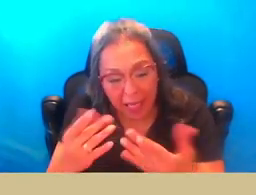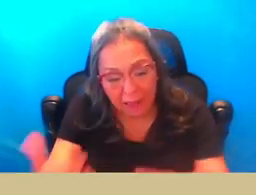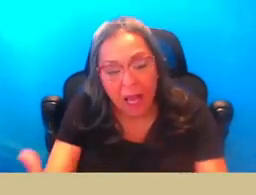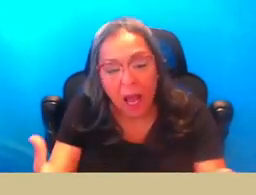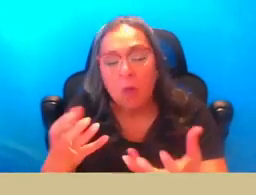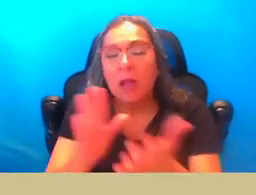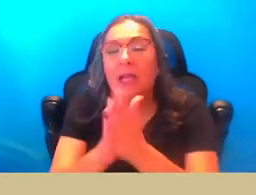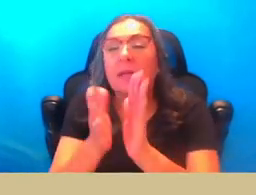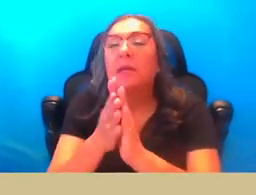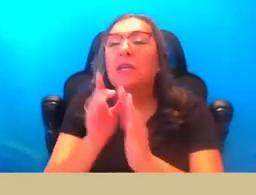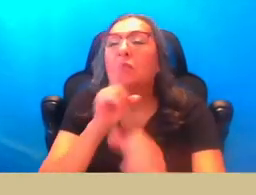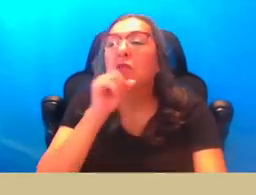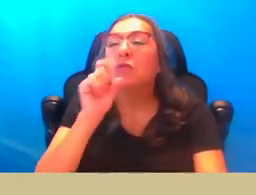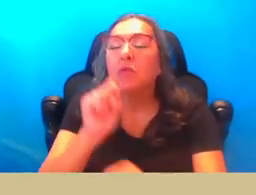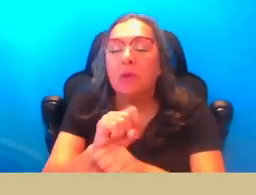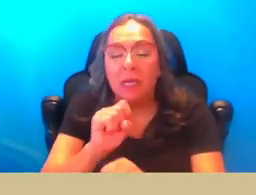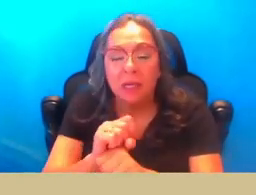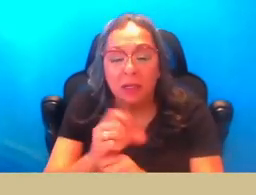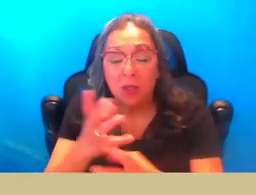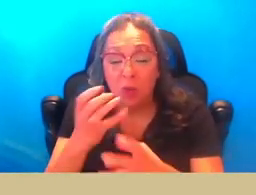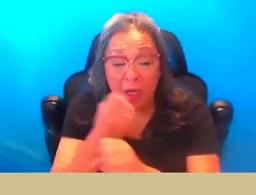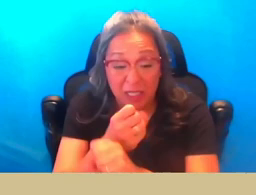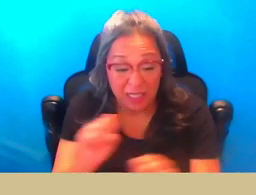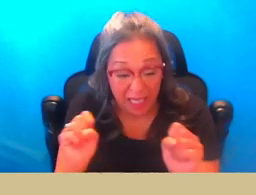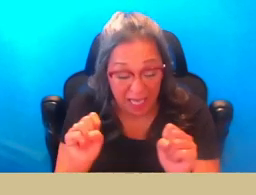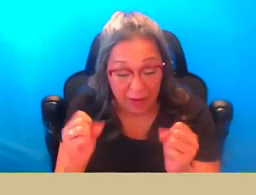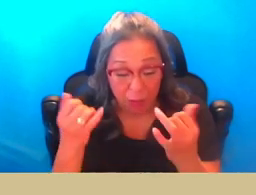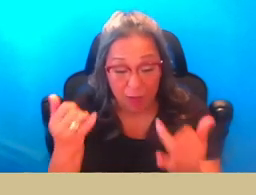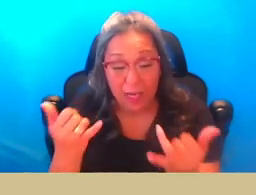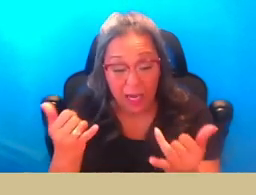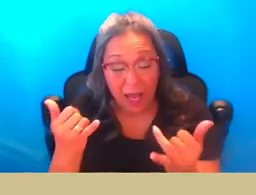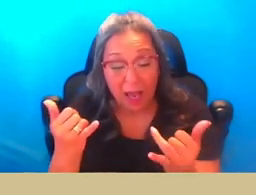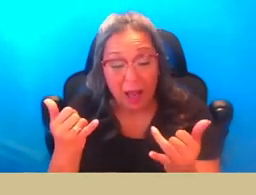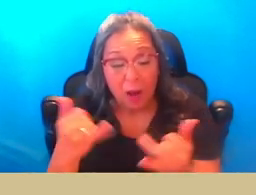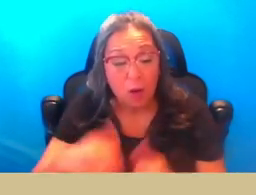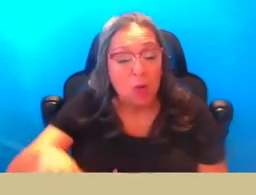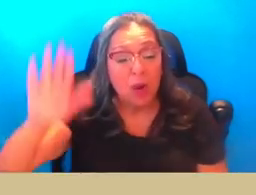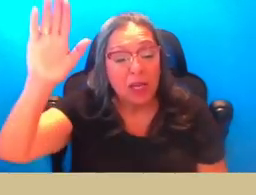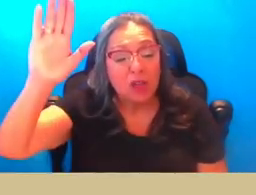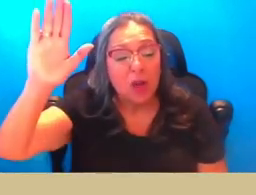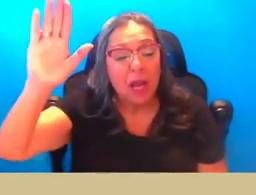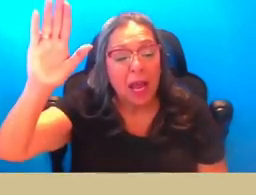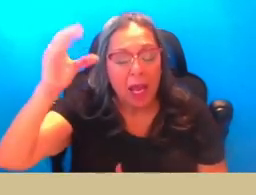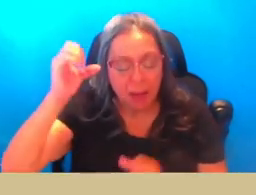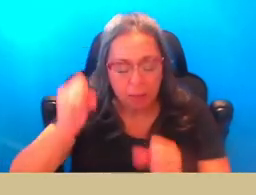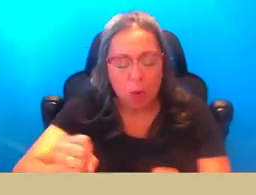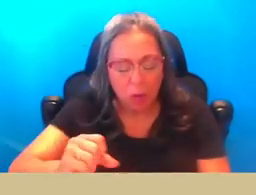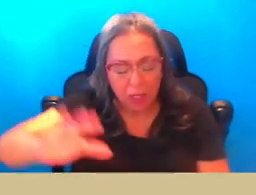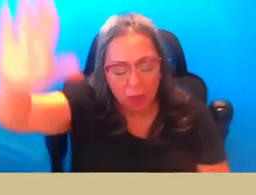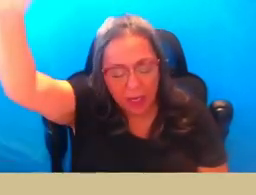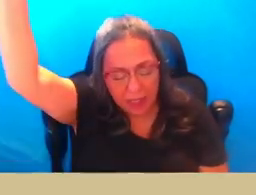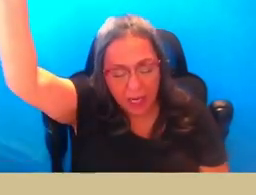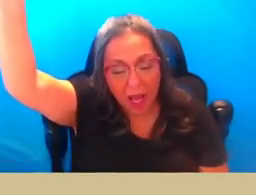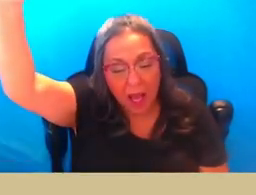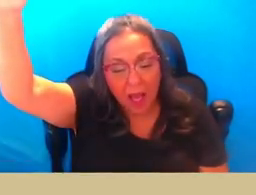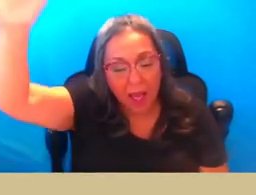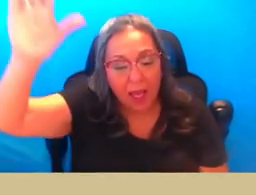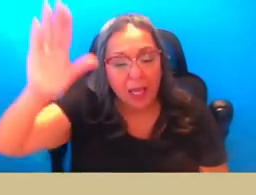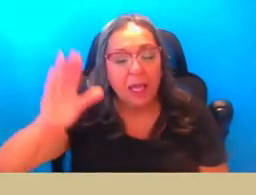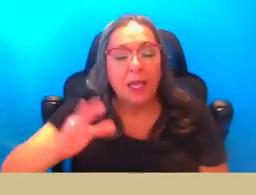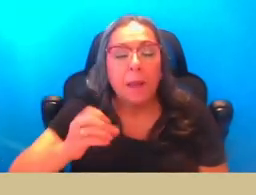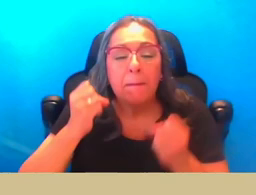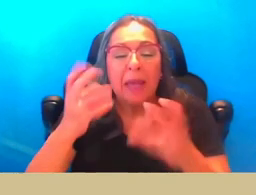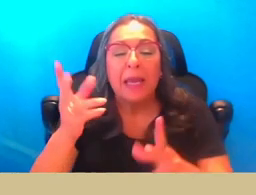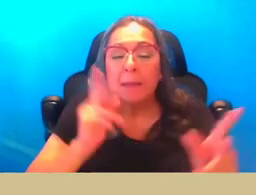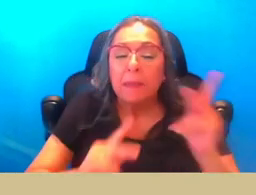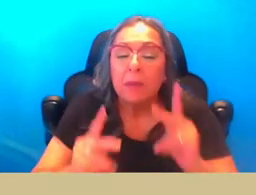If you want this to be your salvation moment, would you boldly raise your hand right now and raise it high? I want you to raise it high. A lot of us